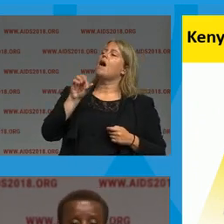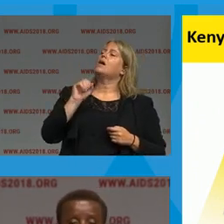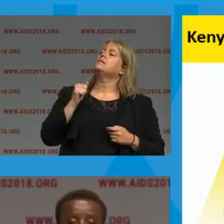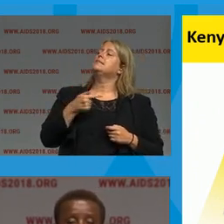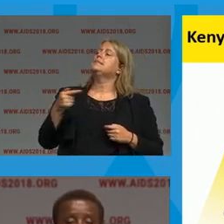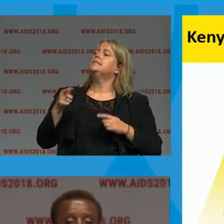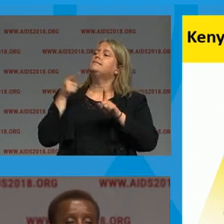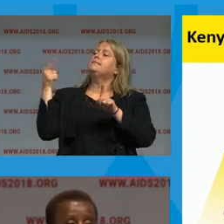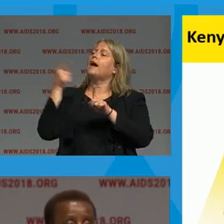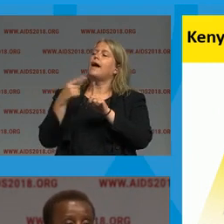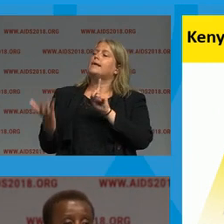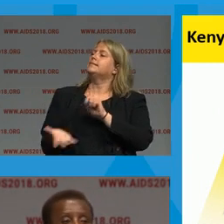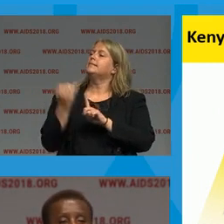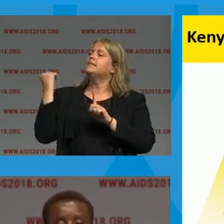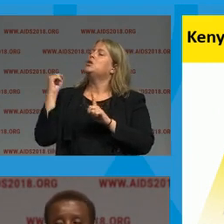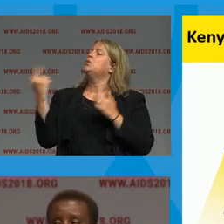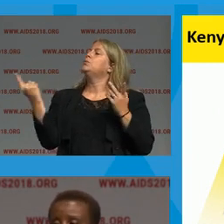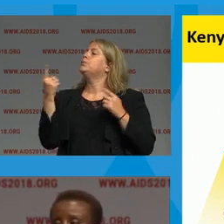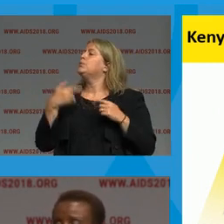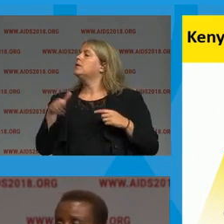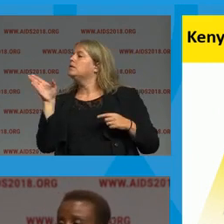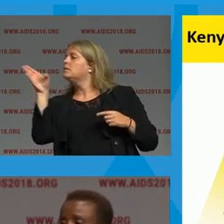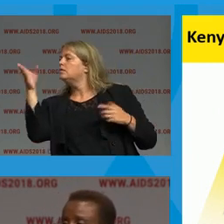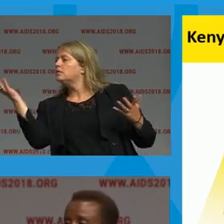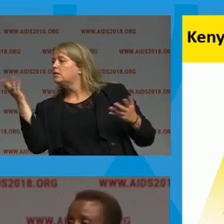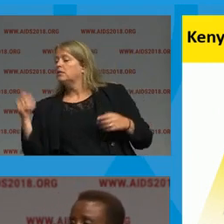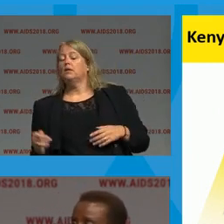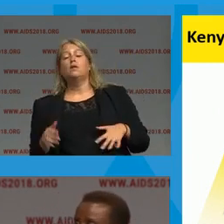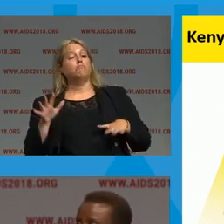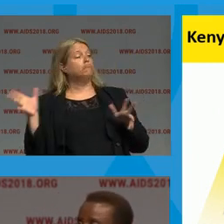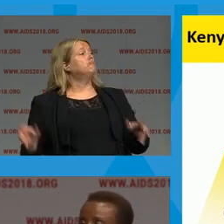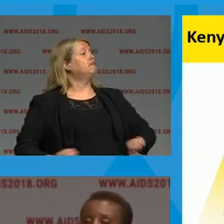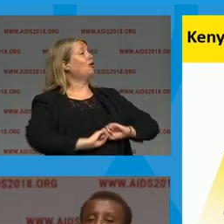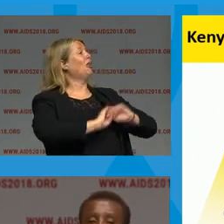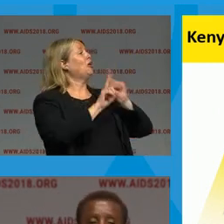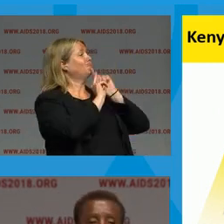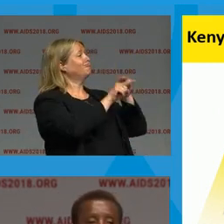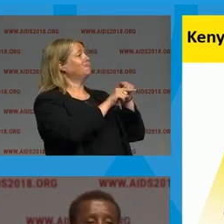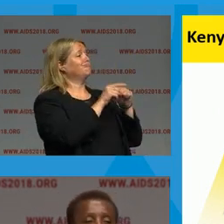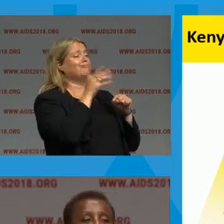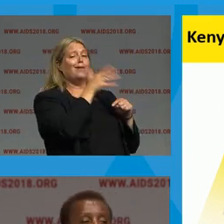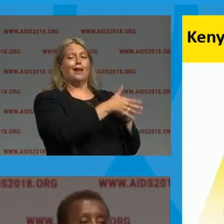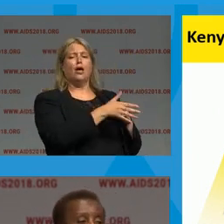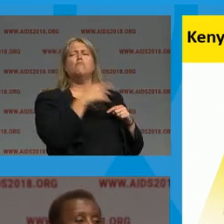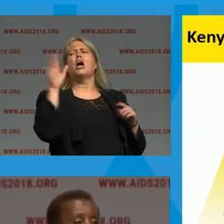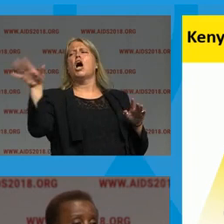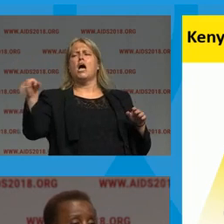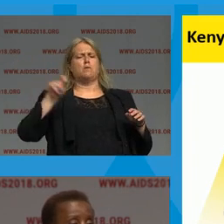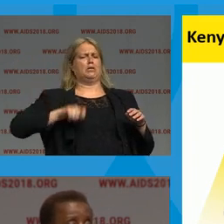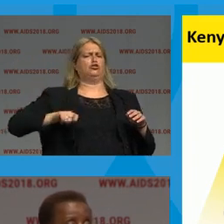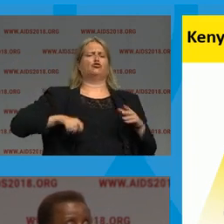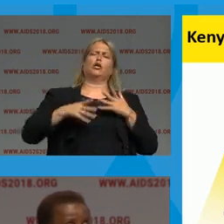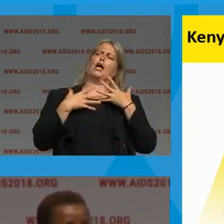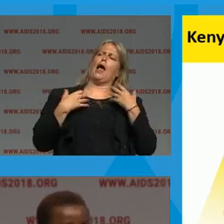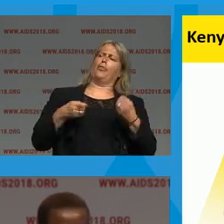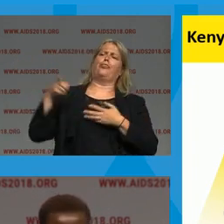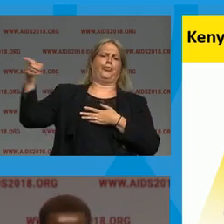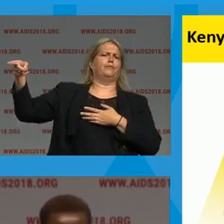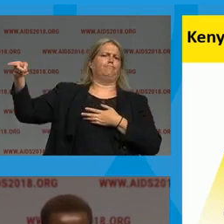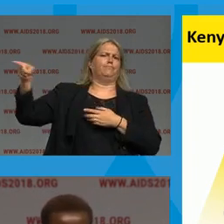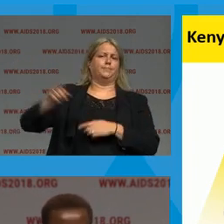of a designated official, you will probably get a very clear answer. There will be someone in the Ministry of Health who is